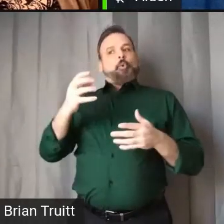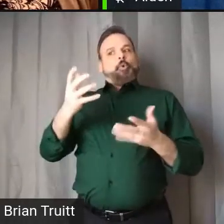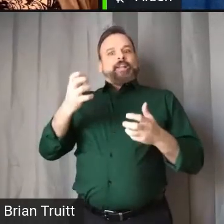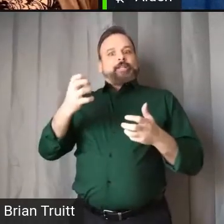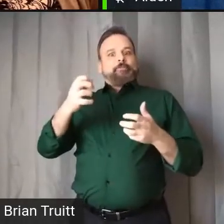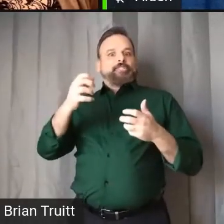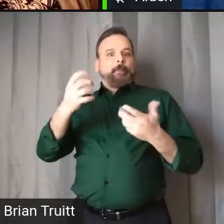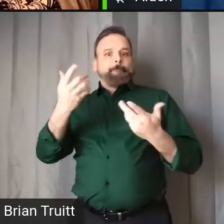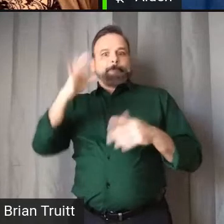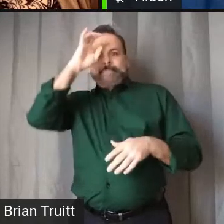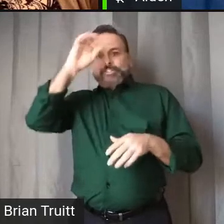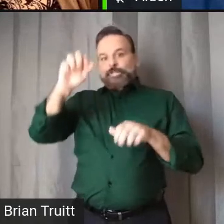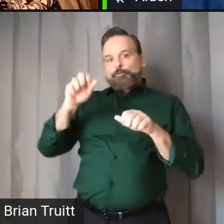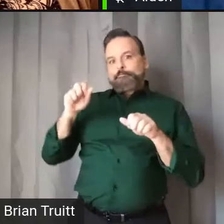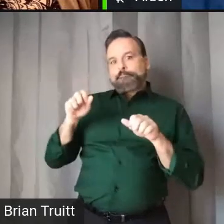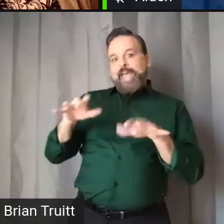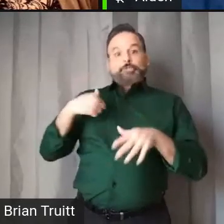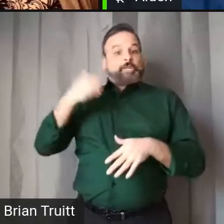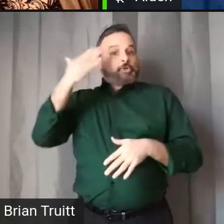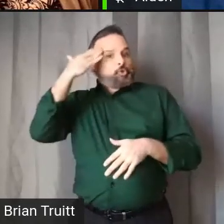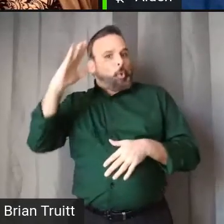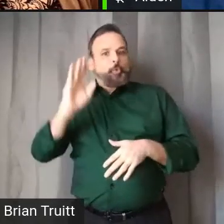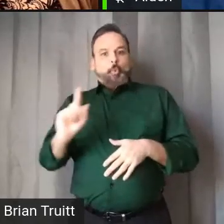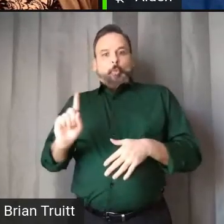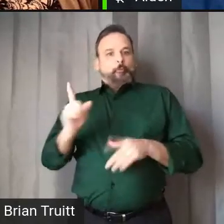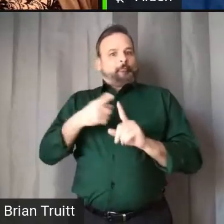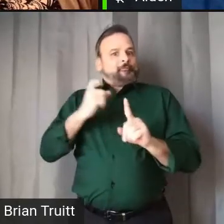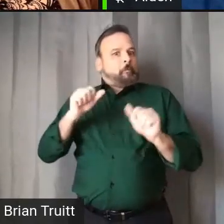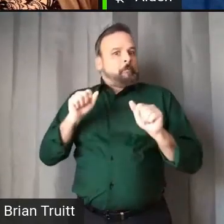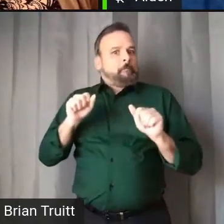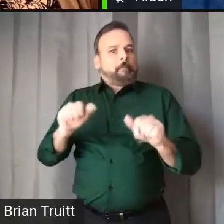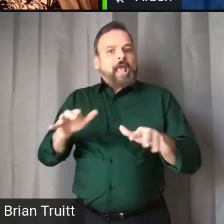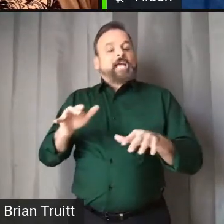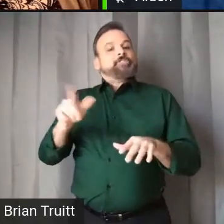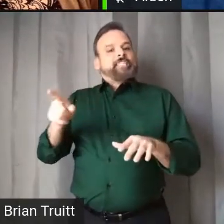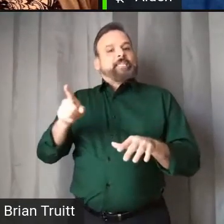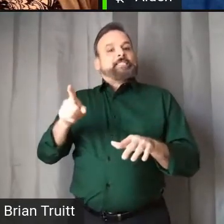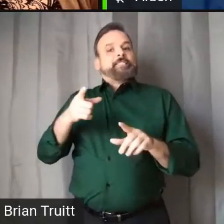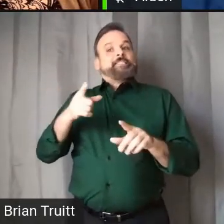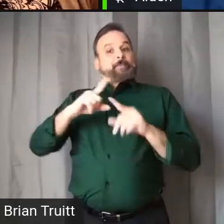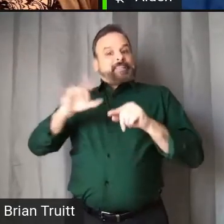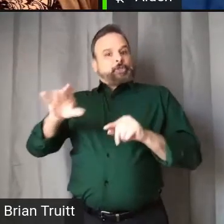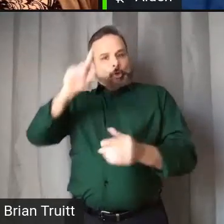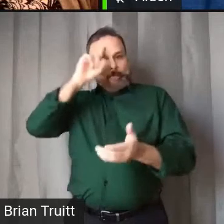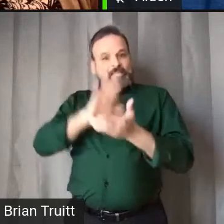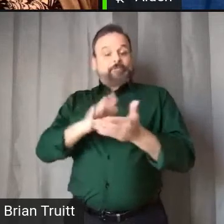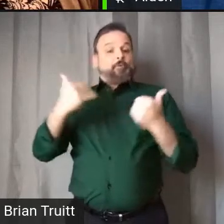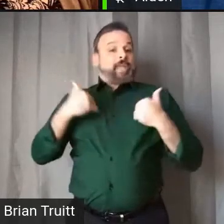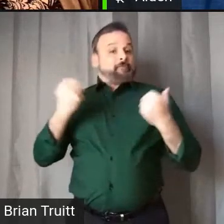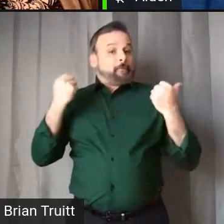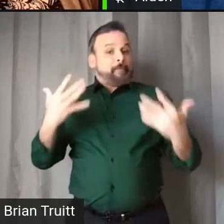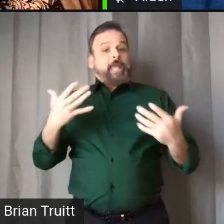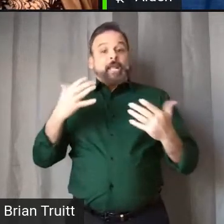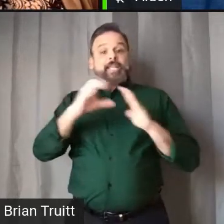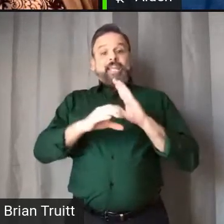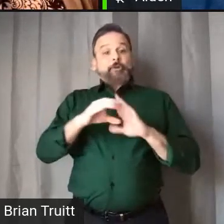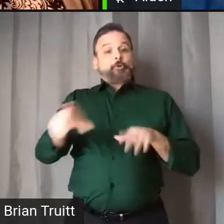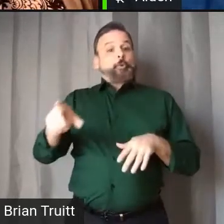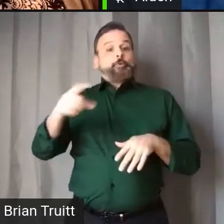get a definitive answer as to where it comes from. It is sort of belief-based. We have a number of characters who posit, you know, I